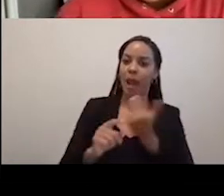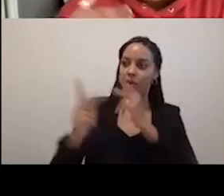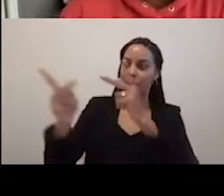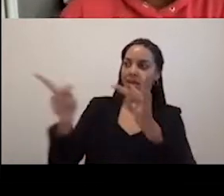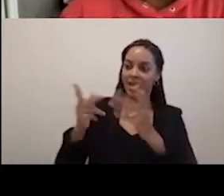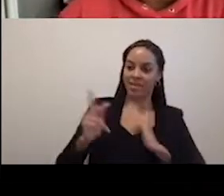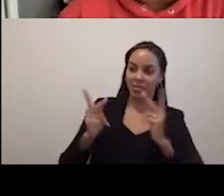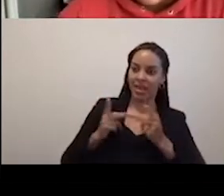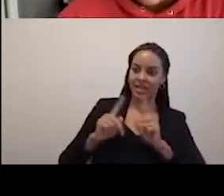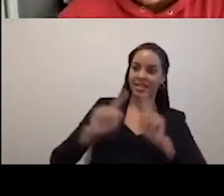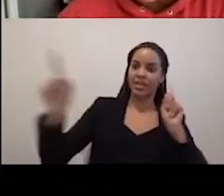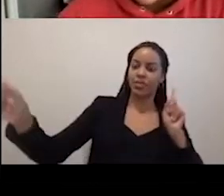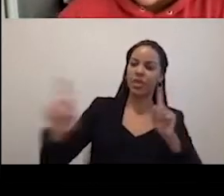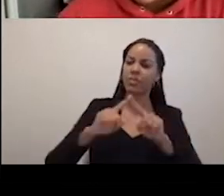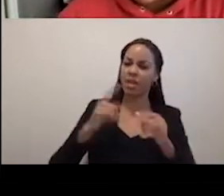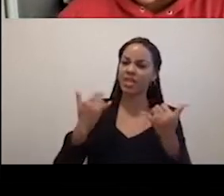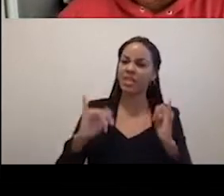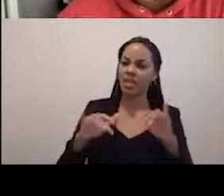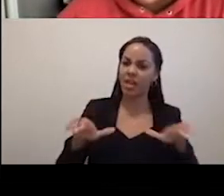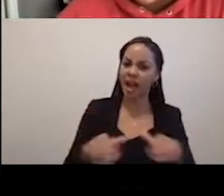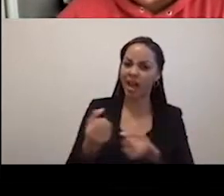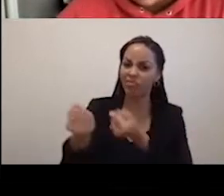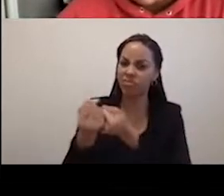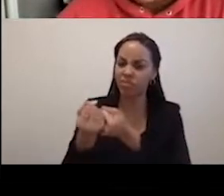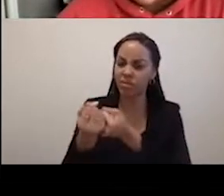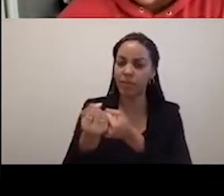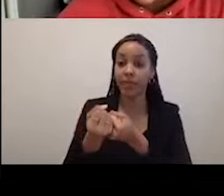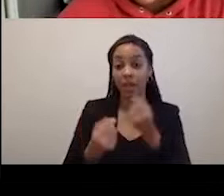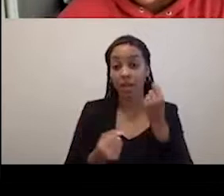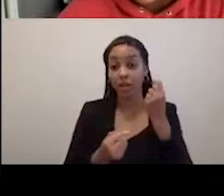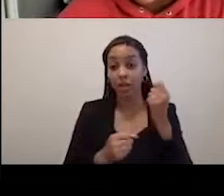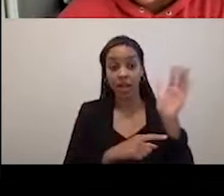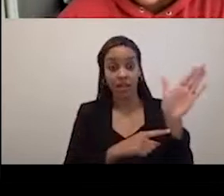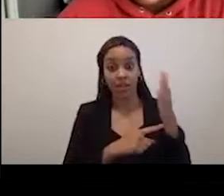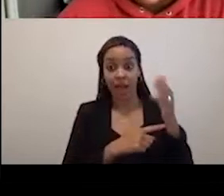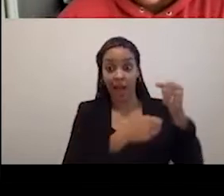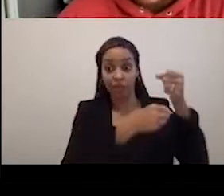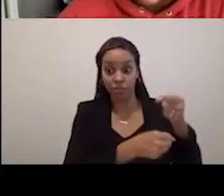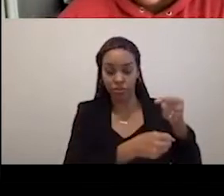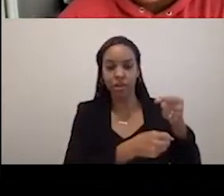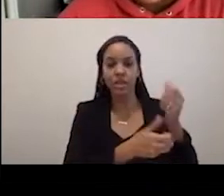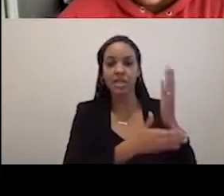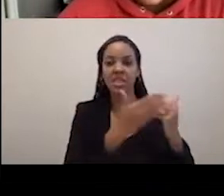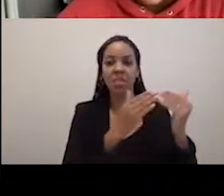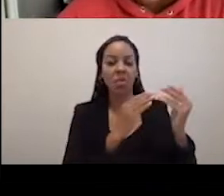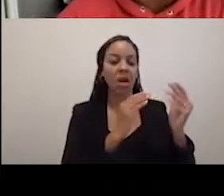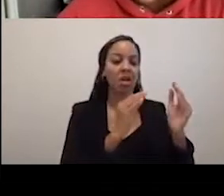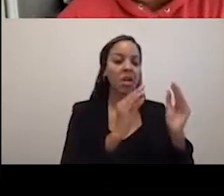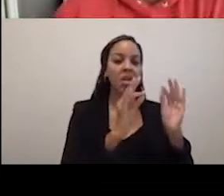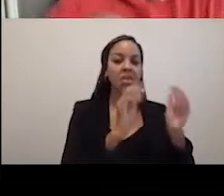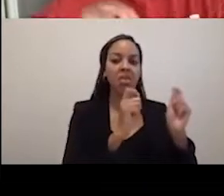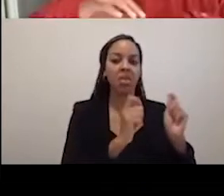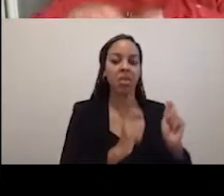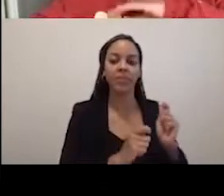And, the flag was tampered with. The screws of the